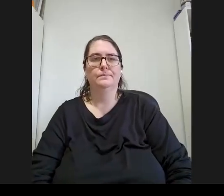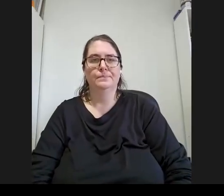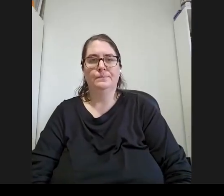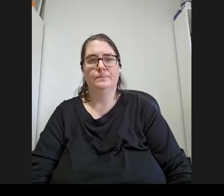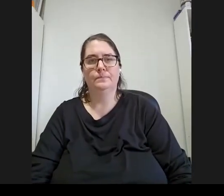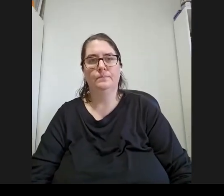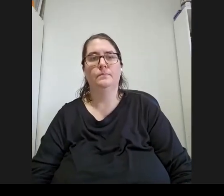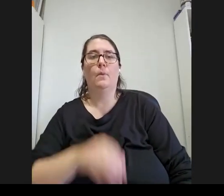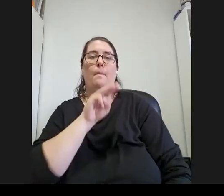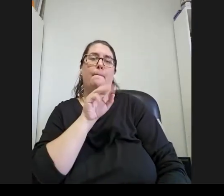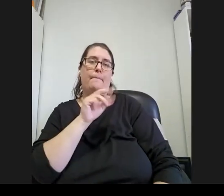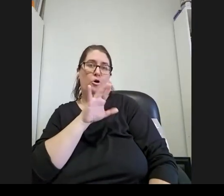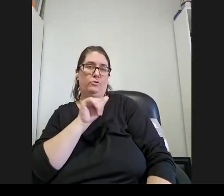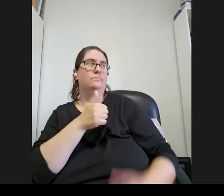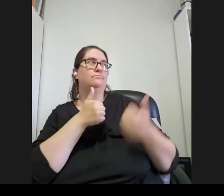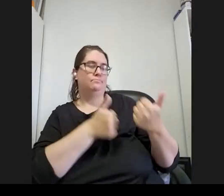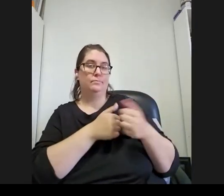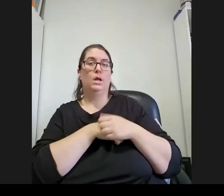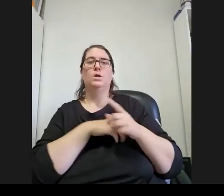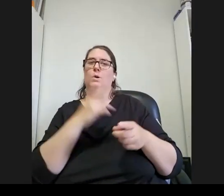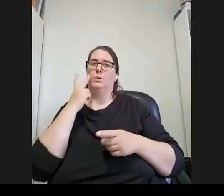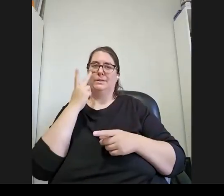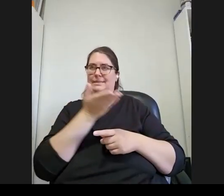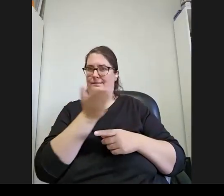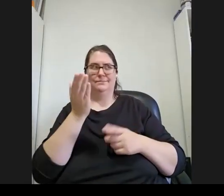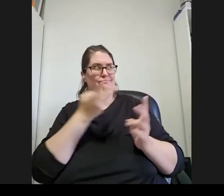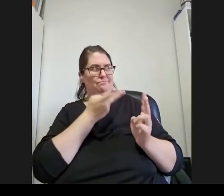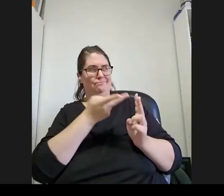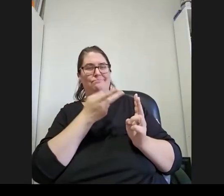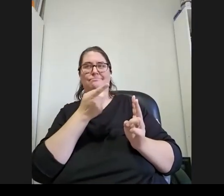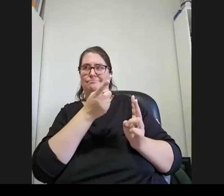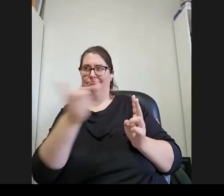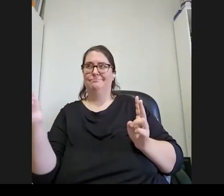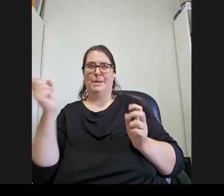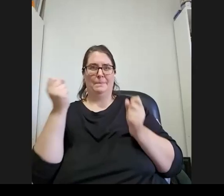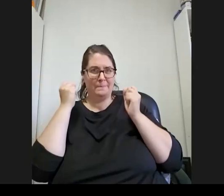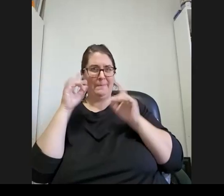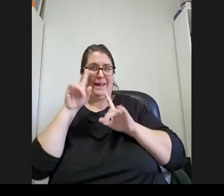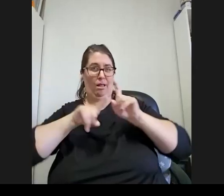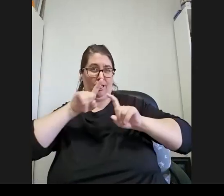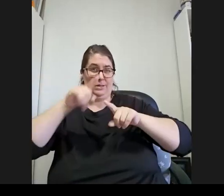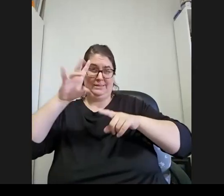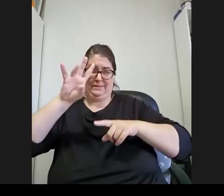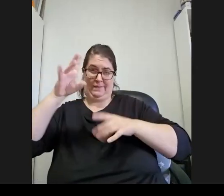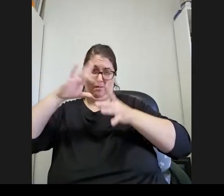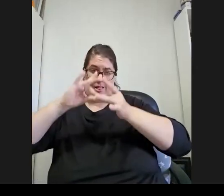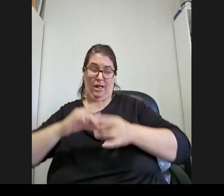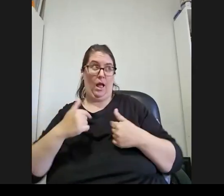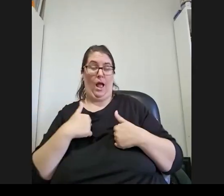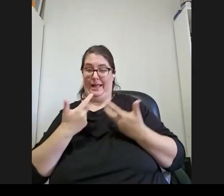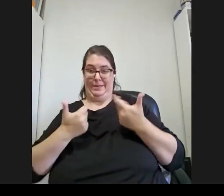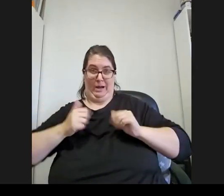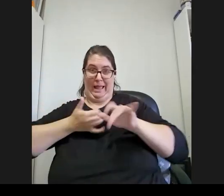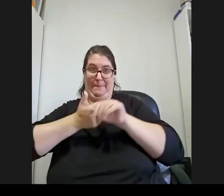Thank you. Thank you both. So you can see, I think, Emma and Deepa, that there are so many questions coming in. So I'm doing my best here. I'm